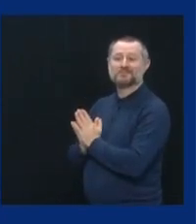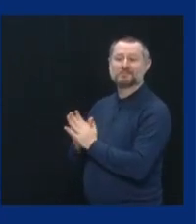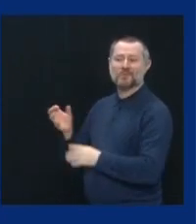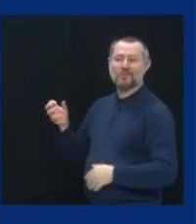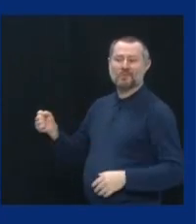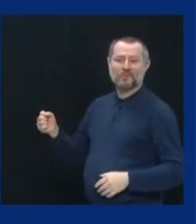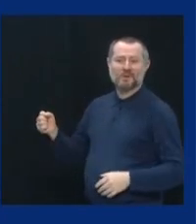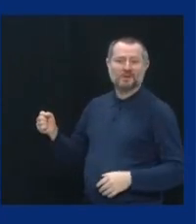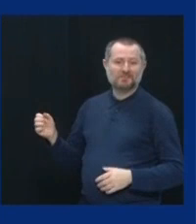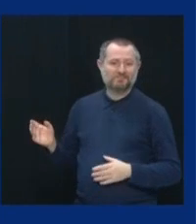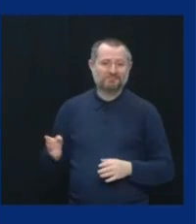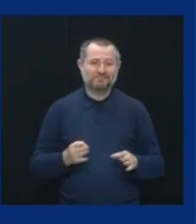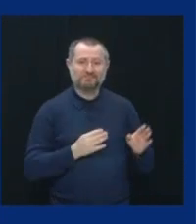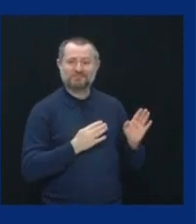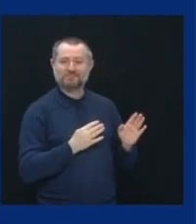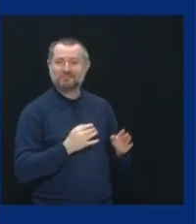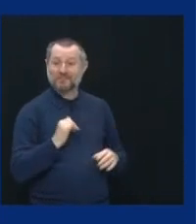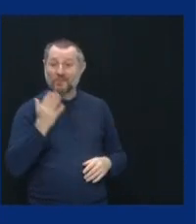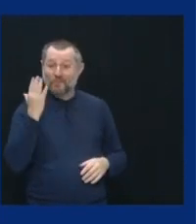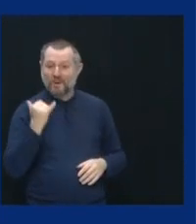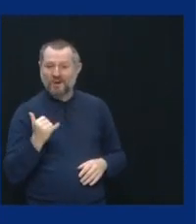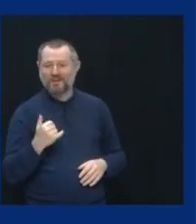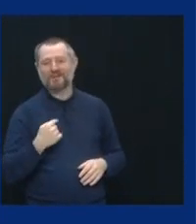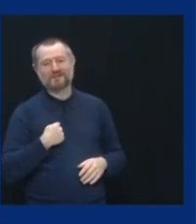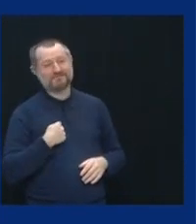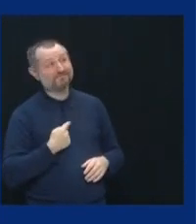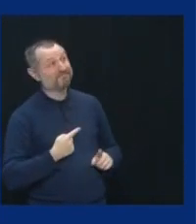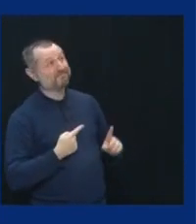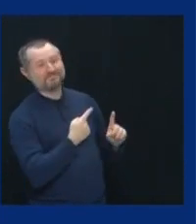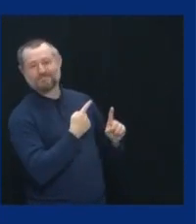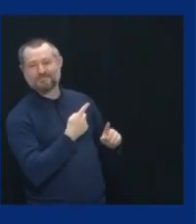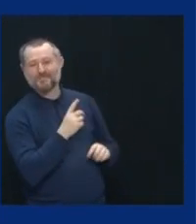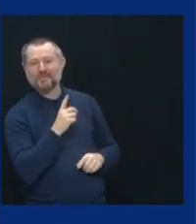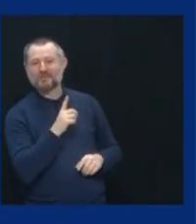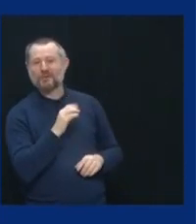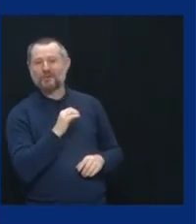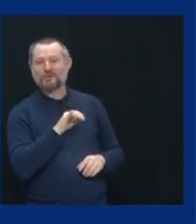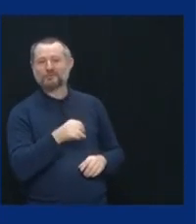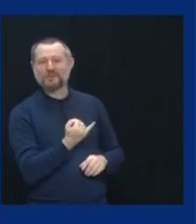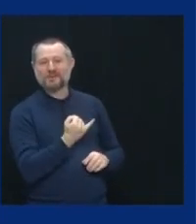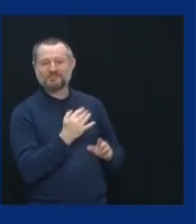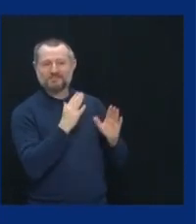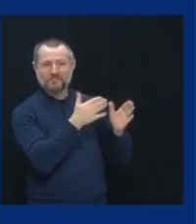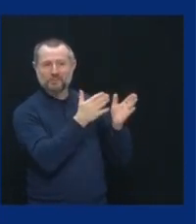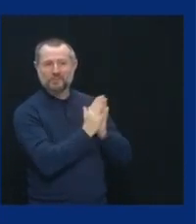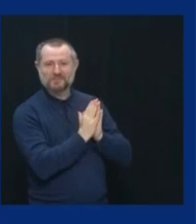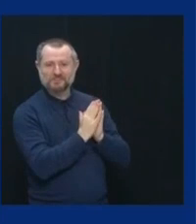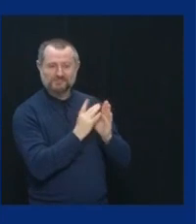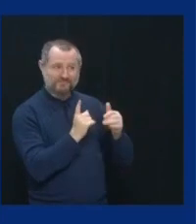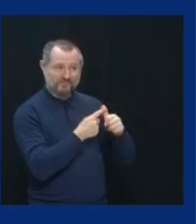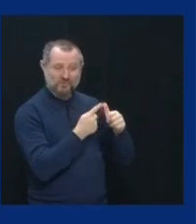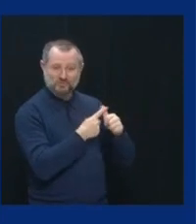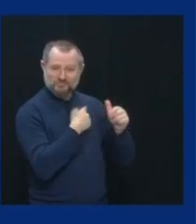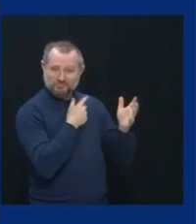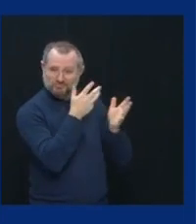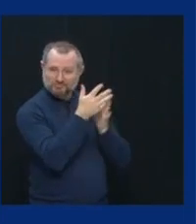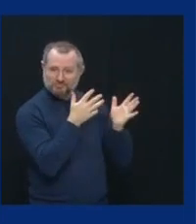at that time, that we were going to honor the DOJ request first. We said